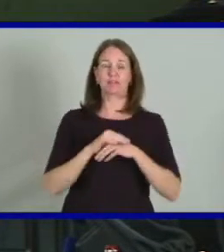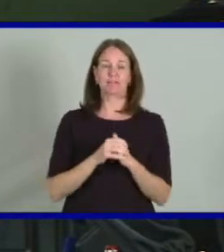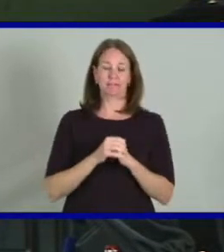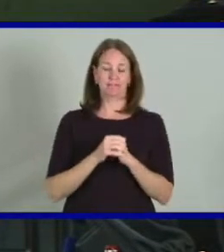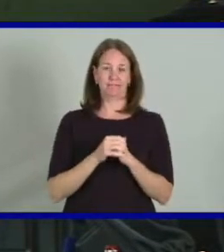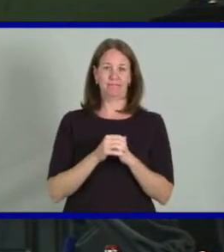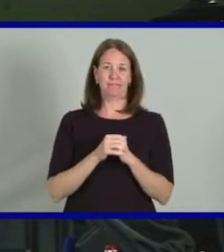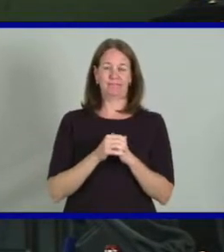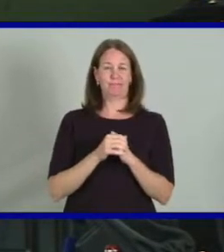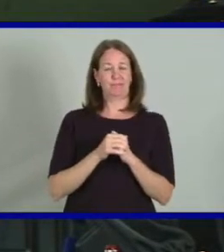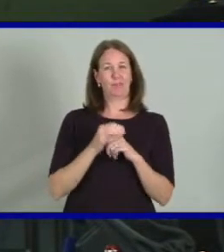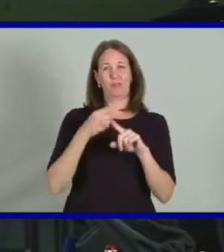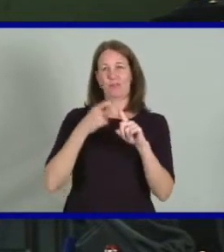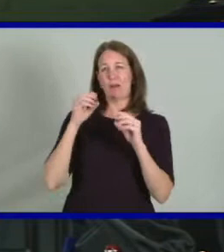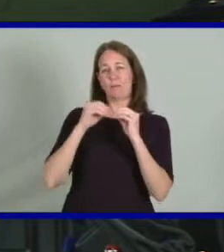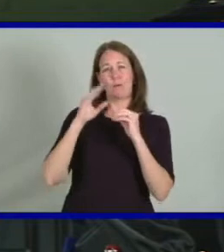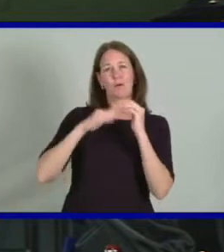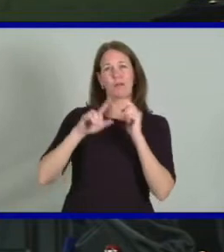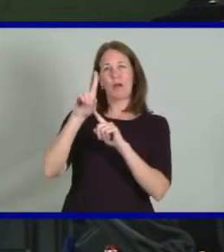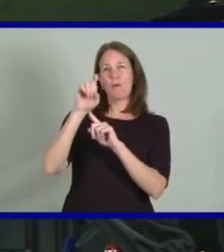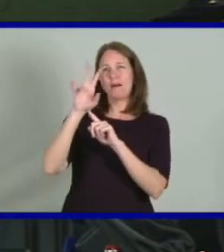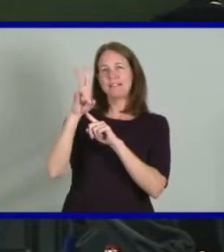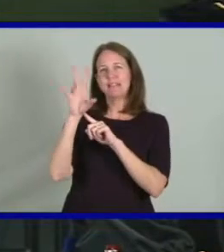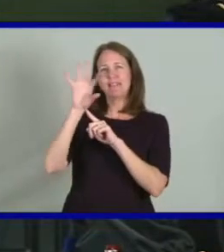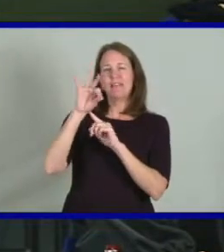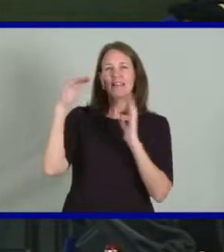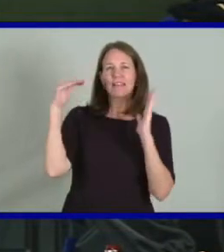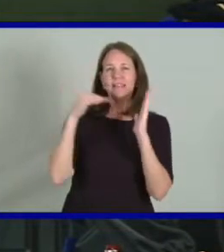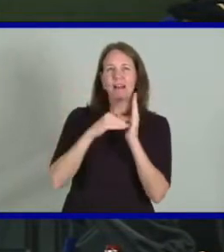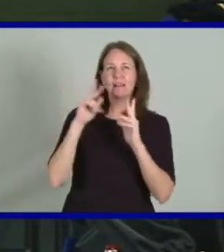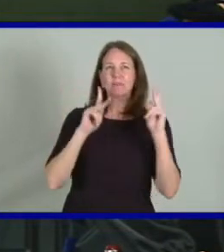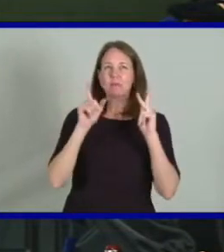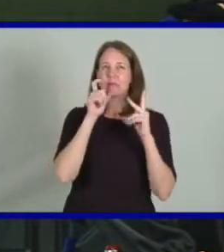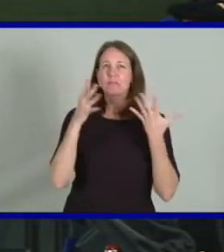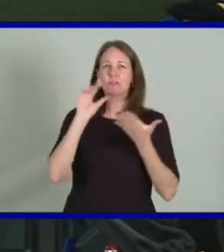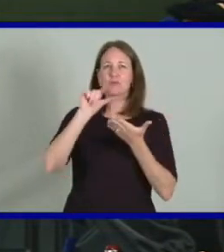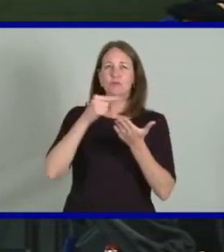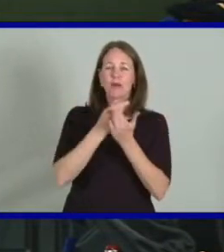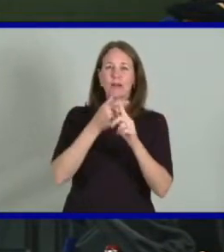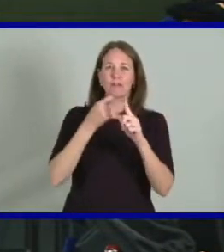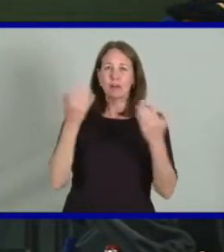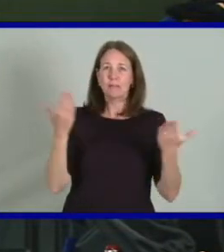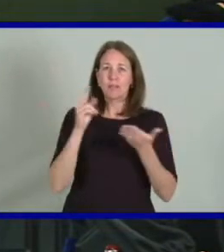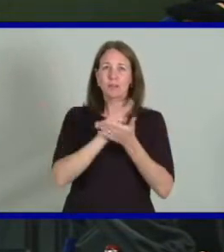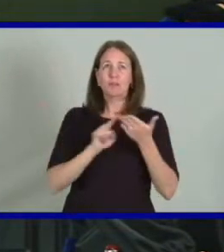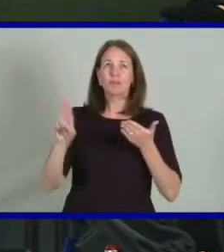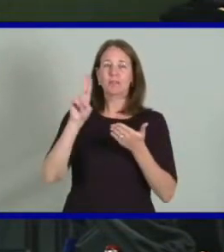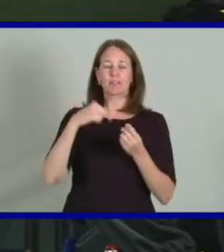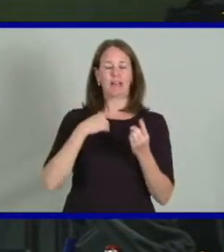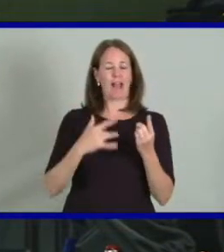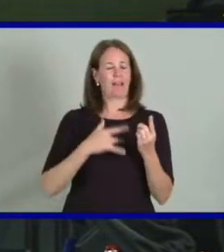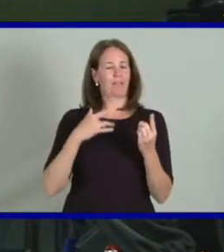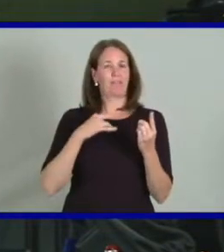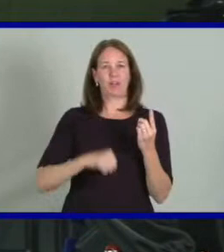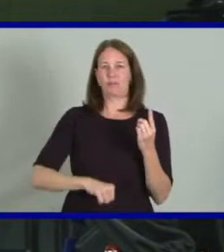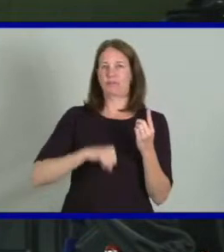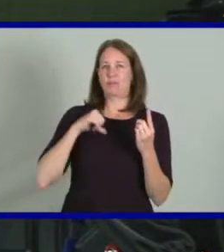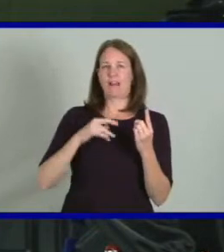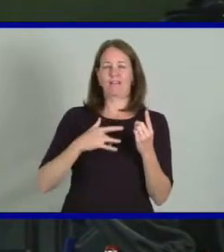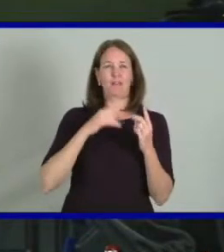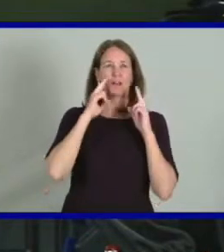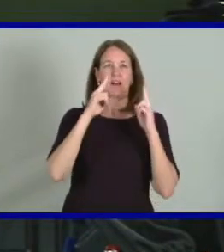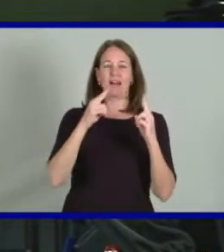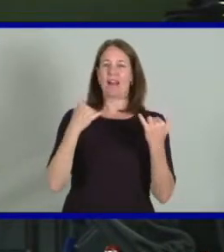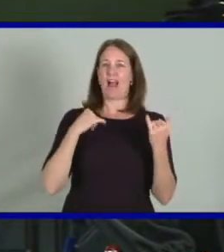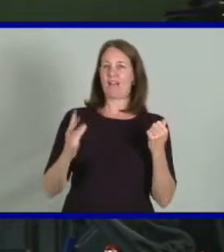of more than 179,000 alumni worldwide, I am pleased and very honored to